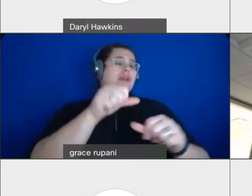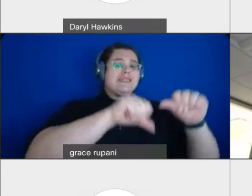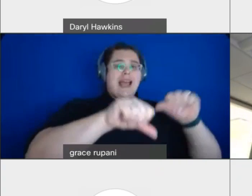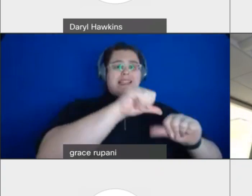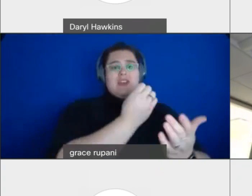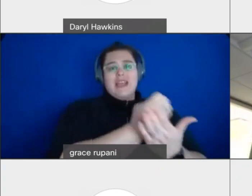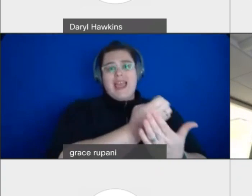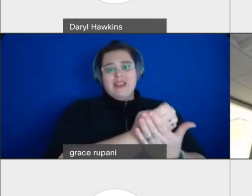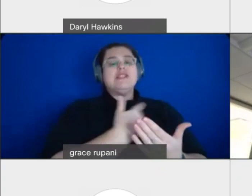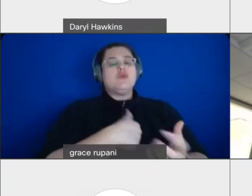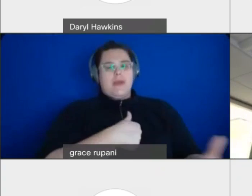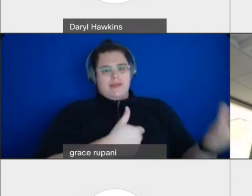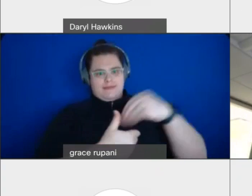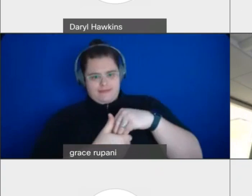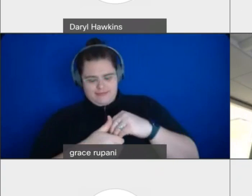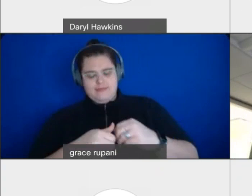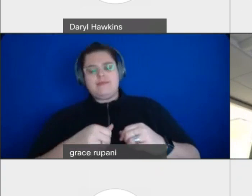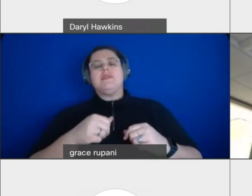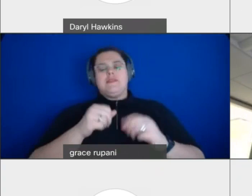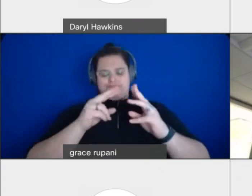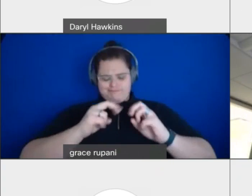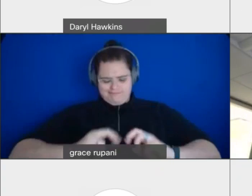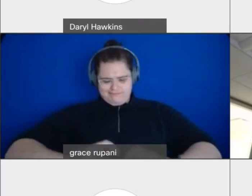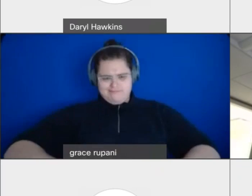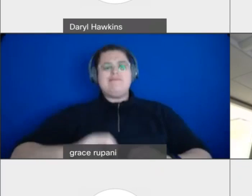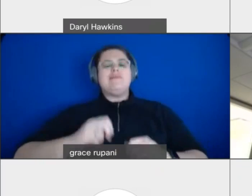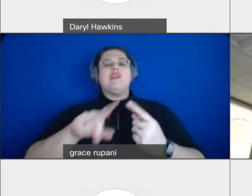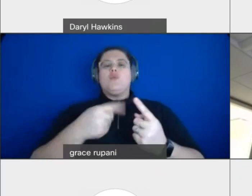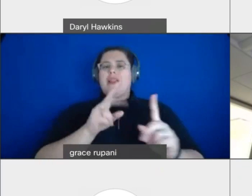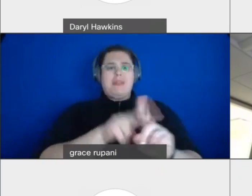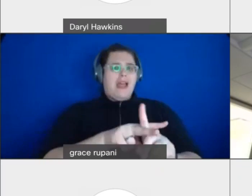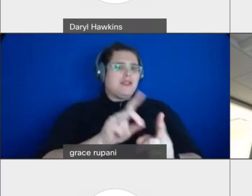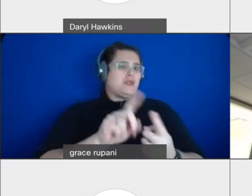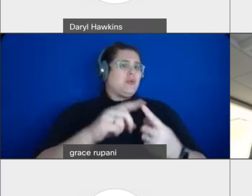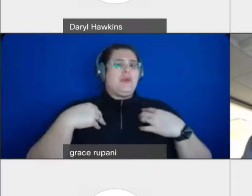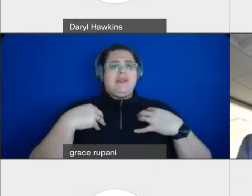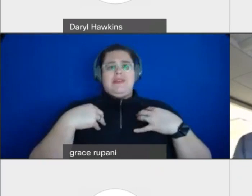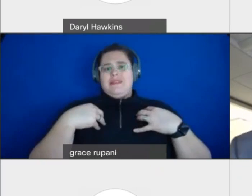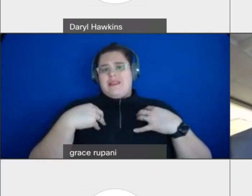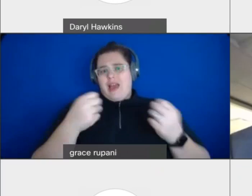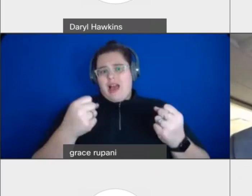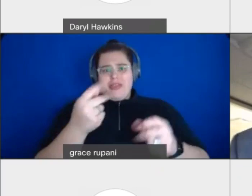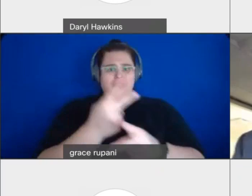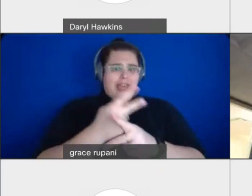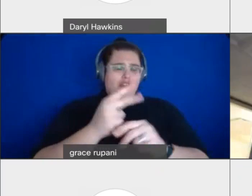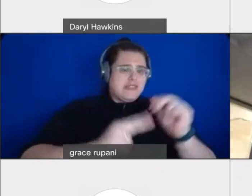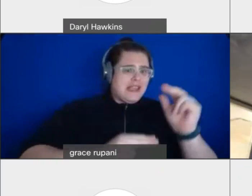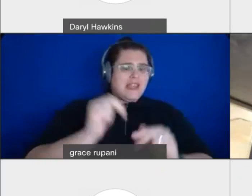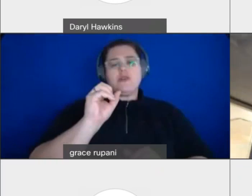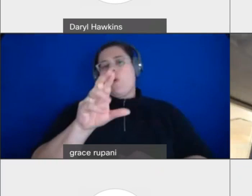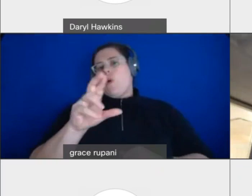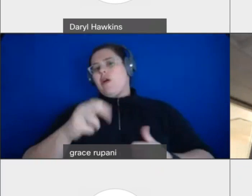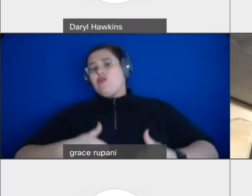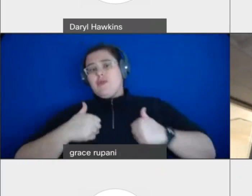which applies to DC healthcare facilities, DC residents, DC healthcare personnel who work in